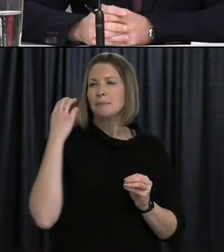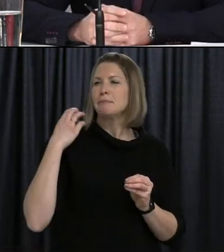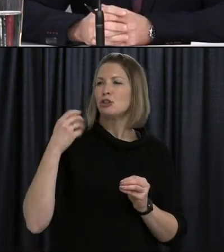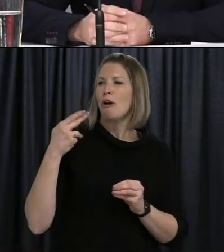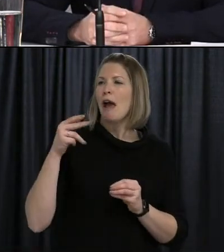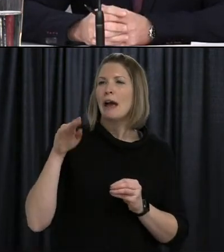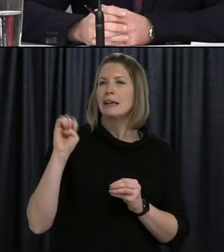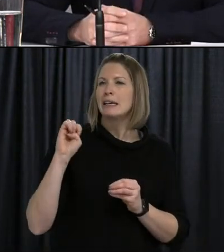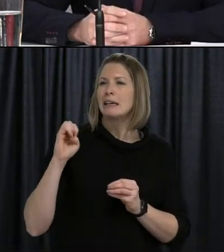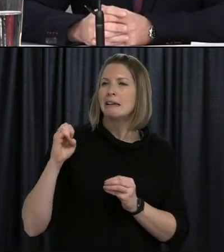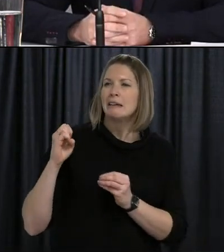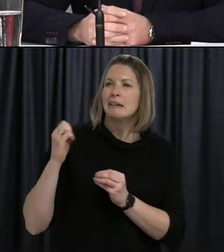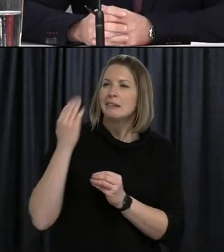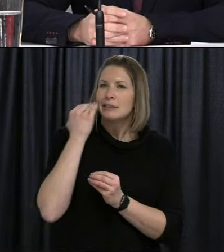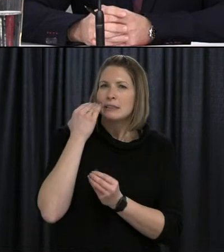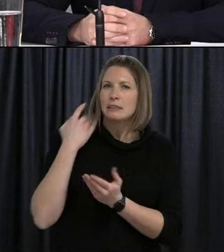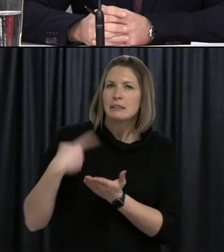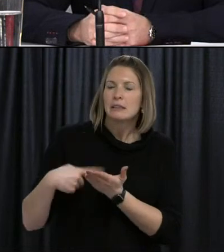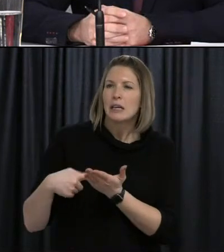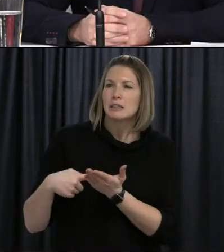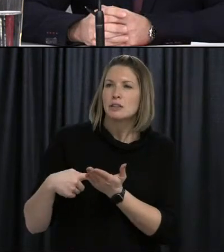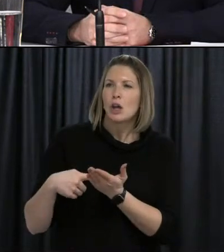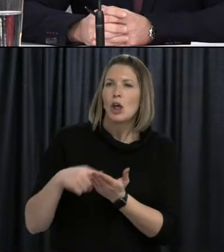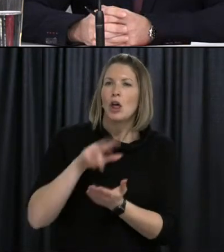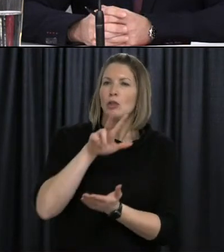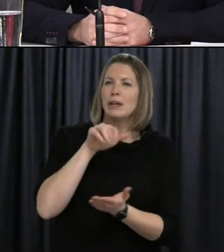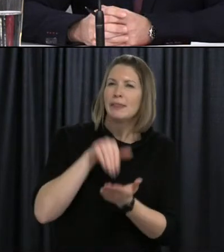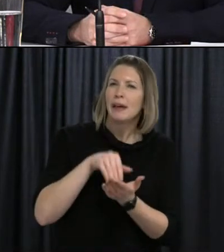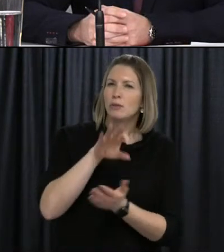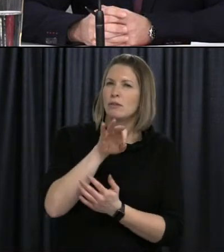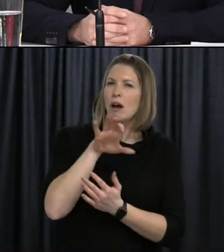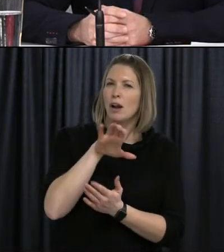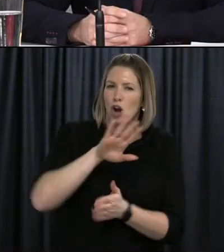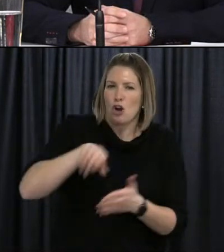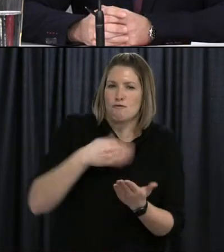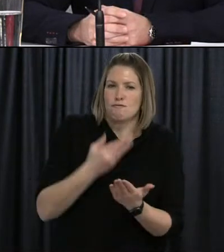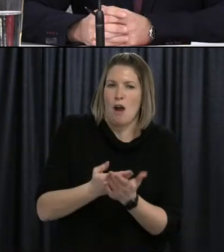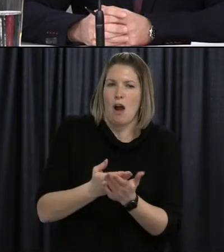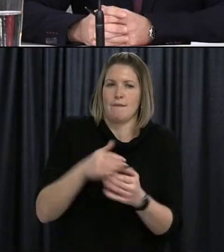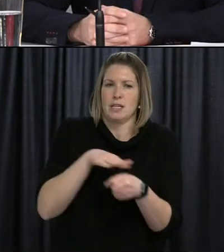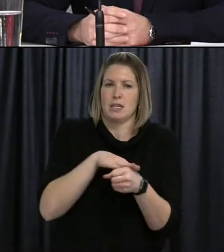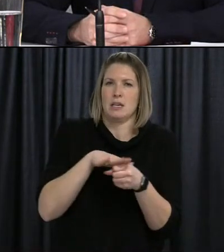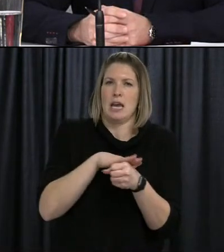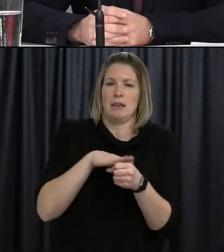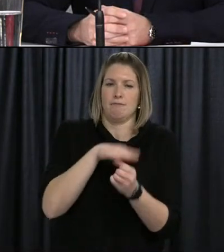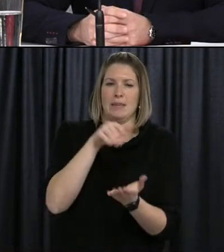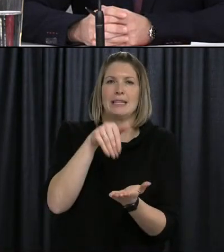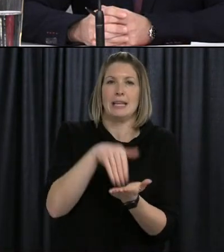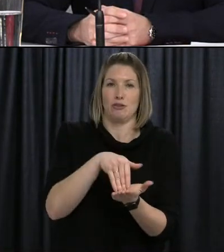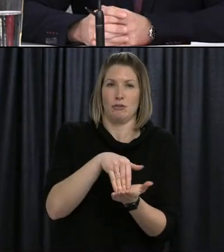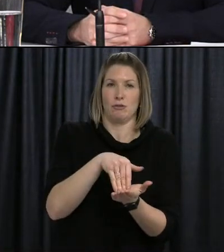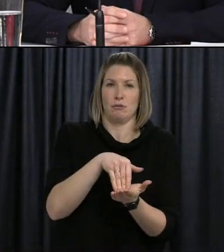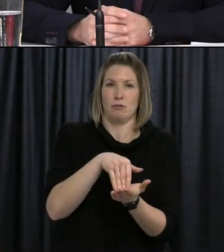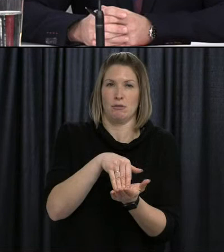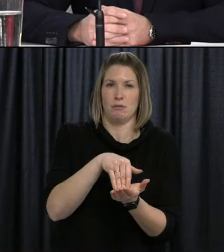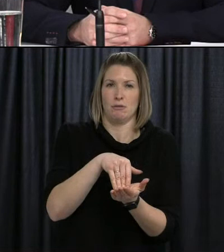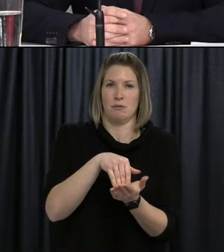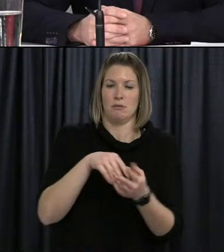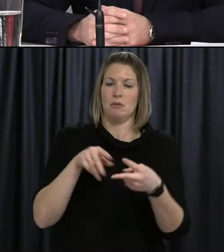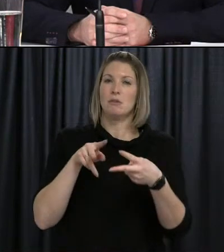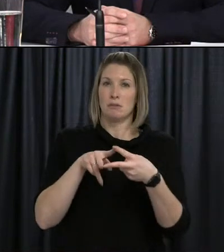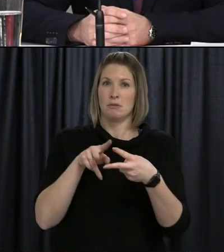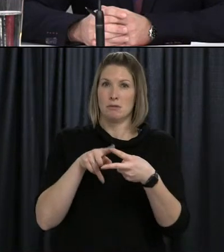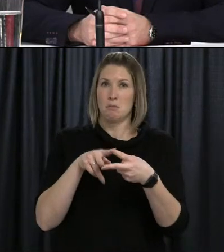have arrived in Eastern Health. 3,900 doses would be 2 shipments, I believe, of the